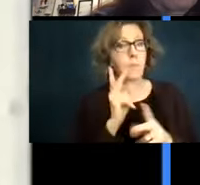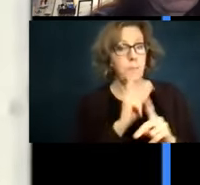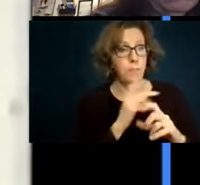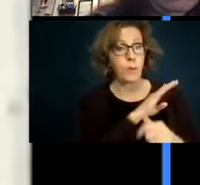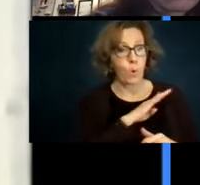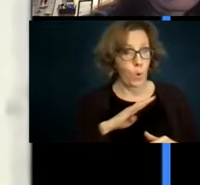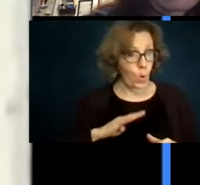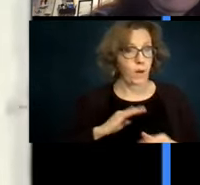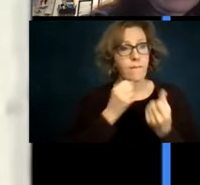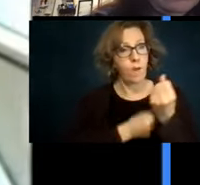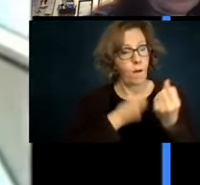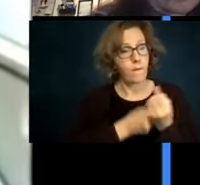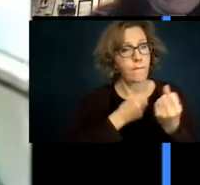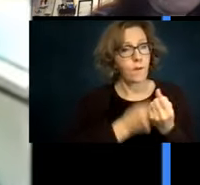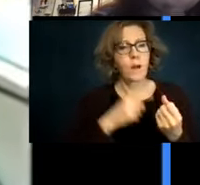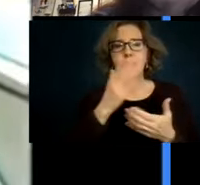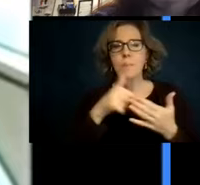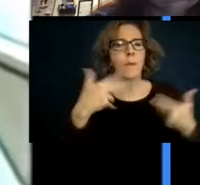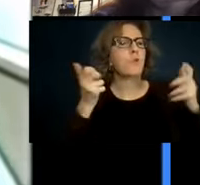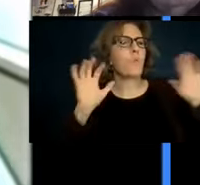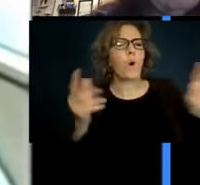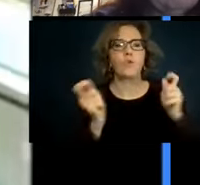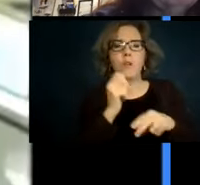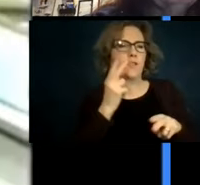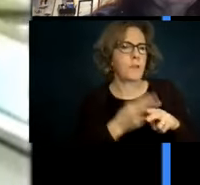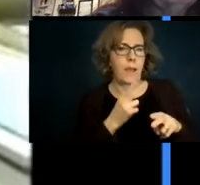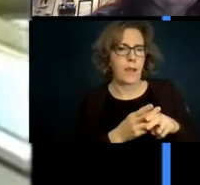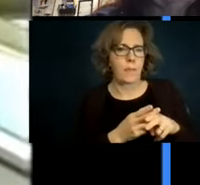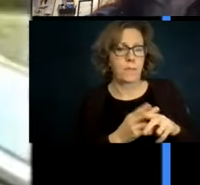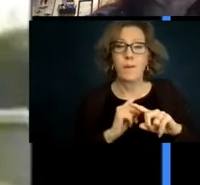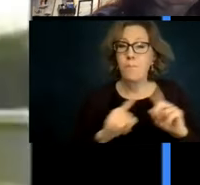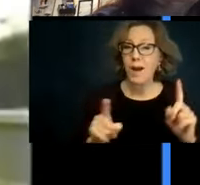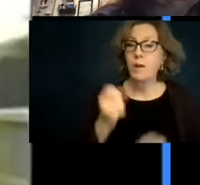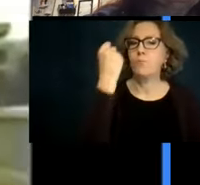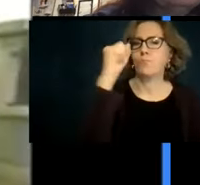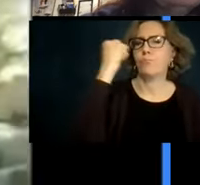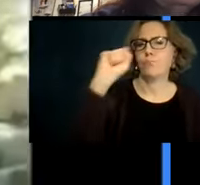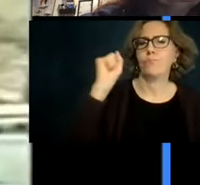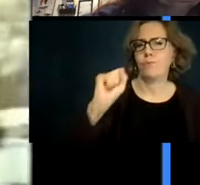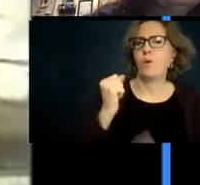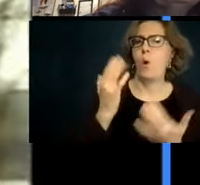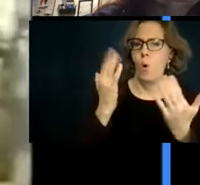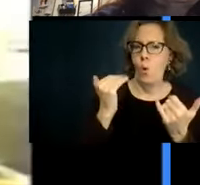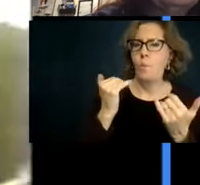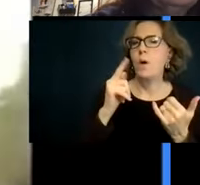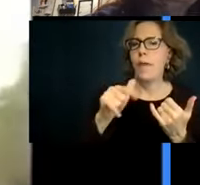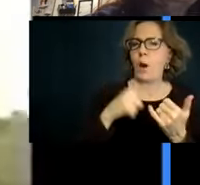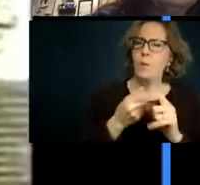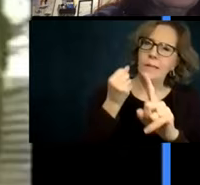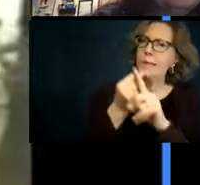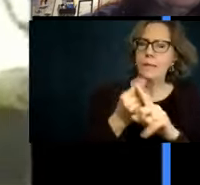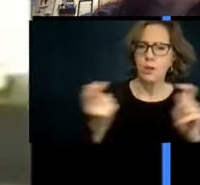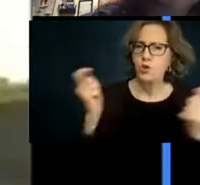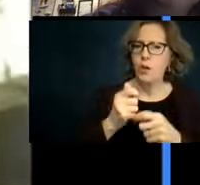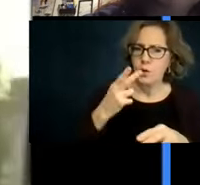sure they want to see the name change at this time. Demonstrators say they hope today's protest will turn talk about a DMR name change